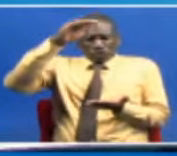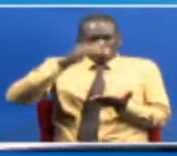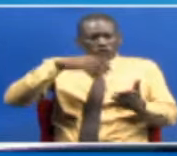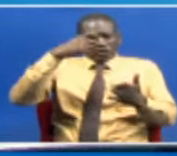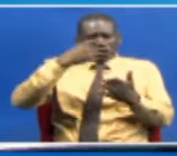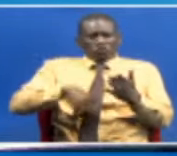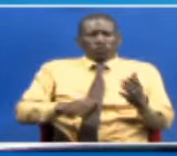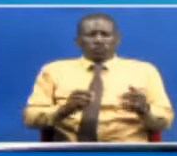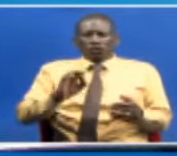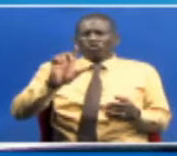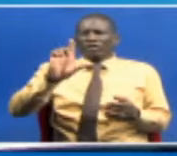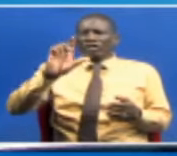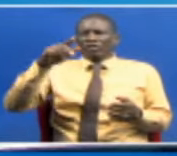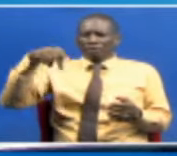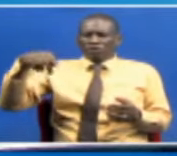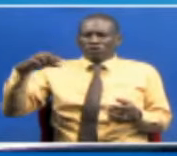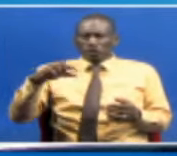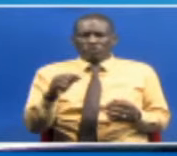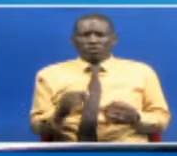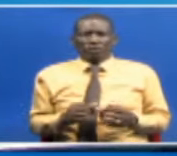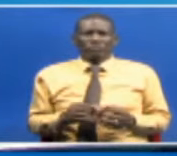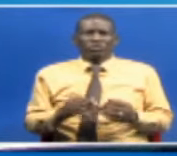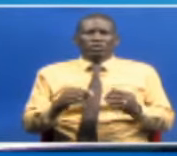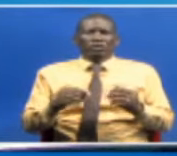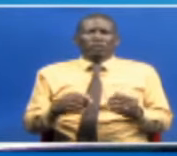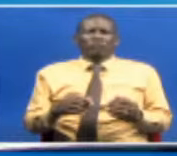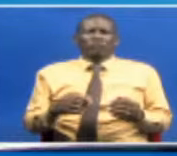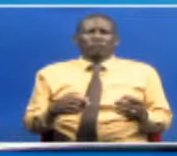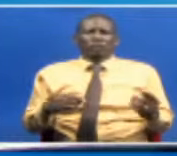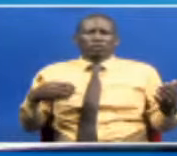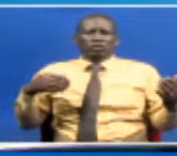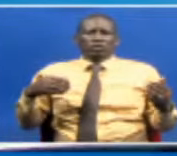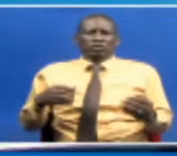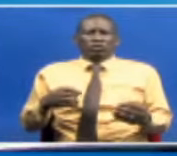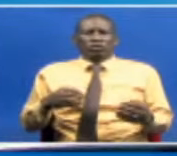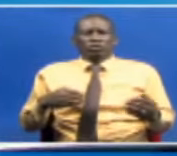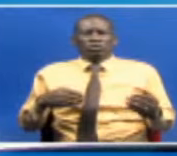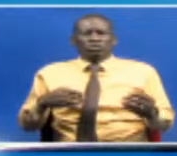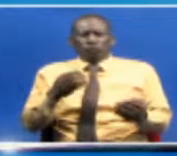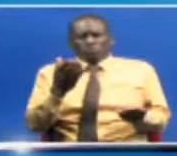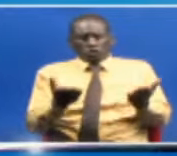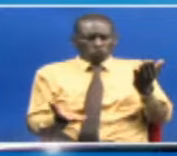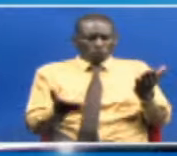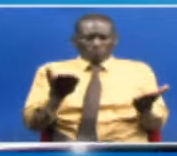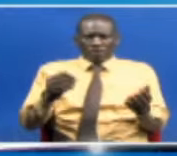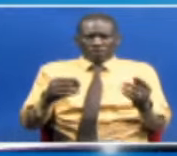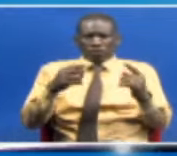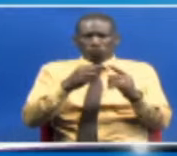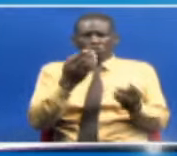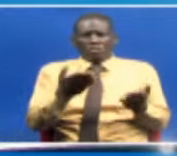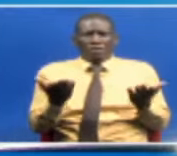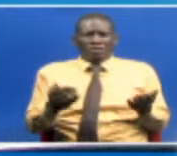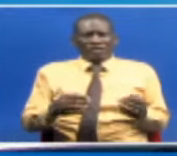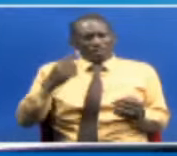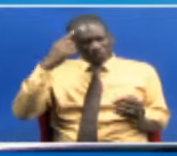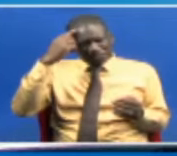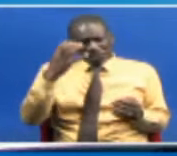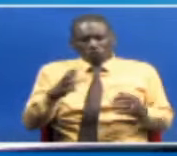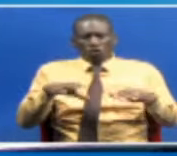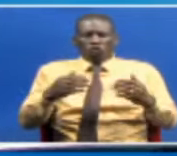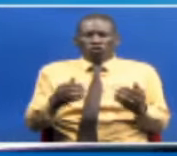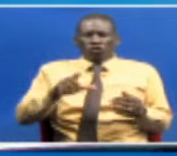of LPG to significantly comparable to maybe charcoal, maybe